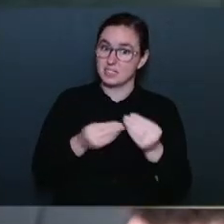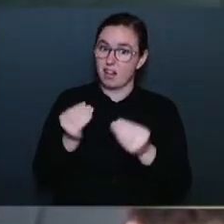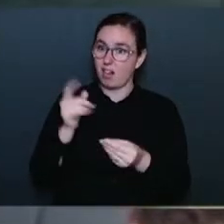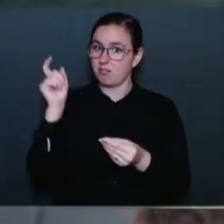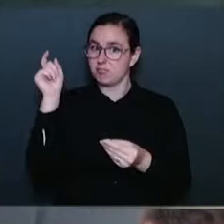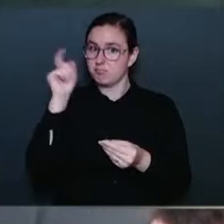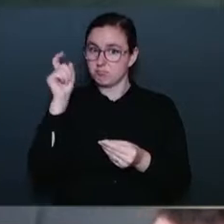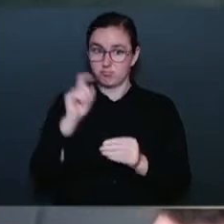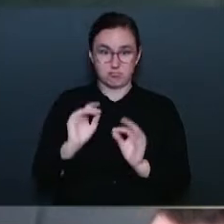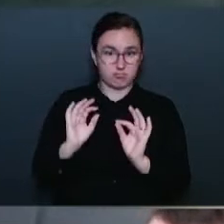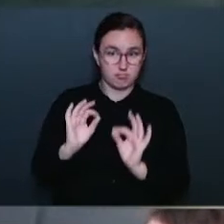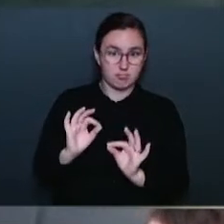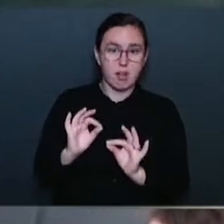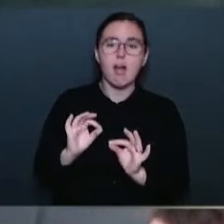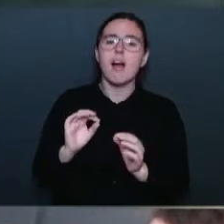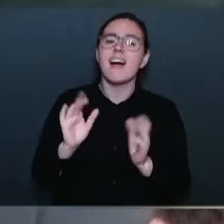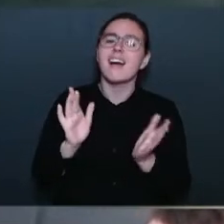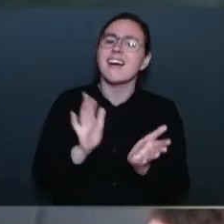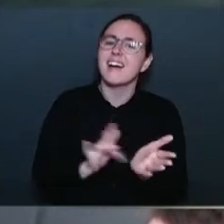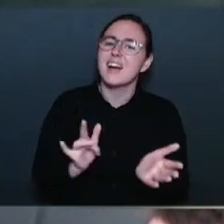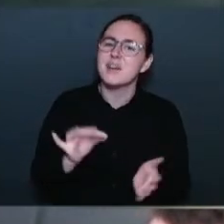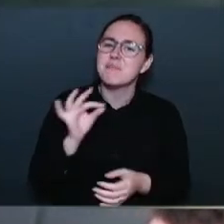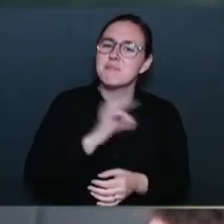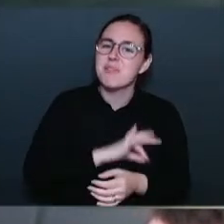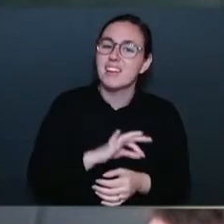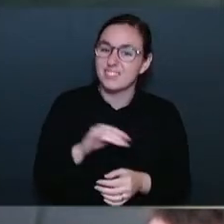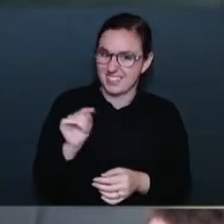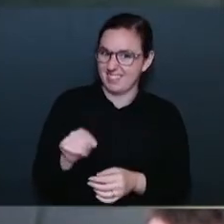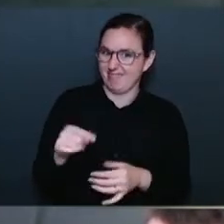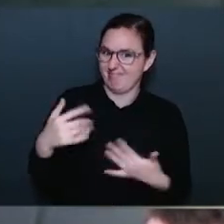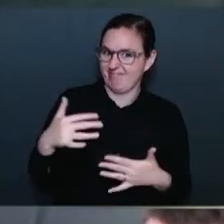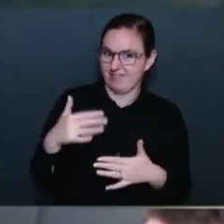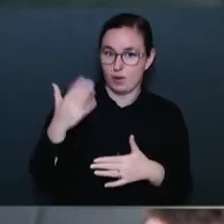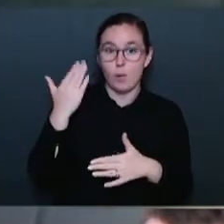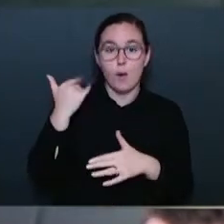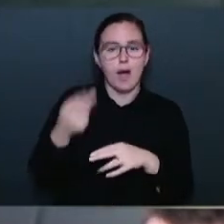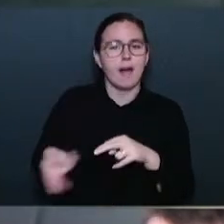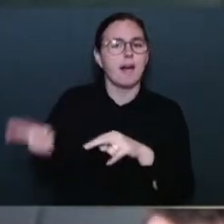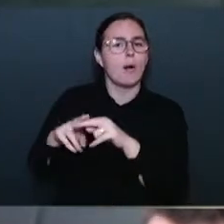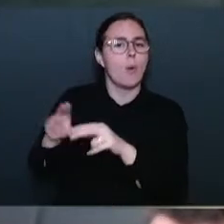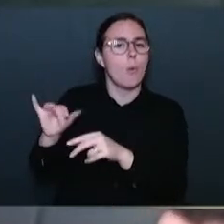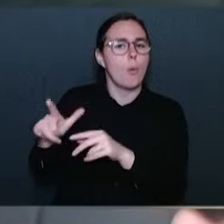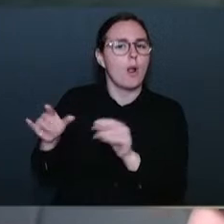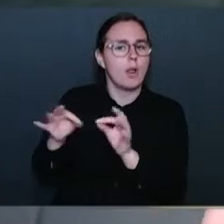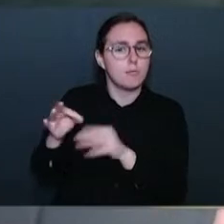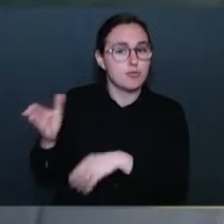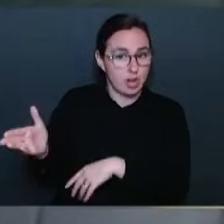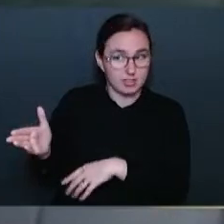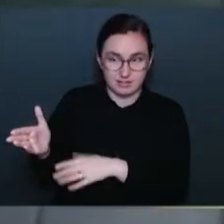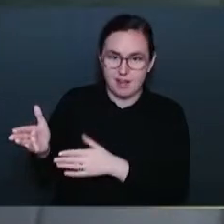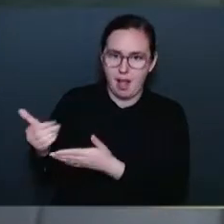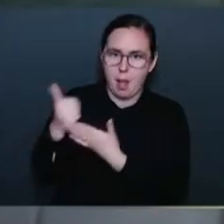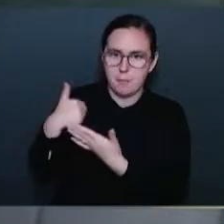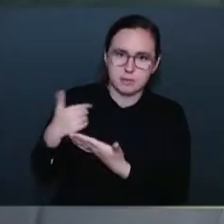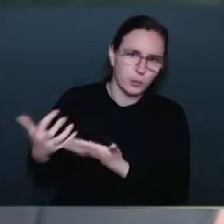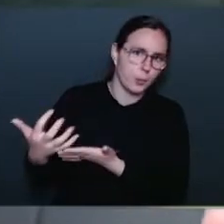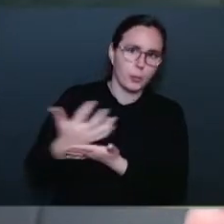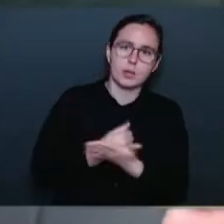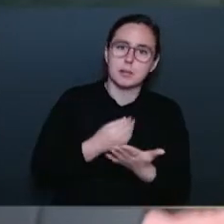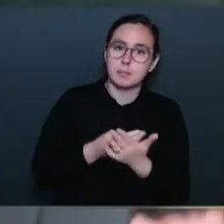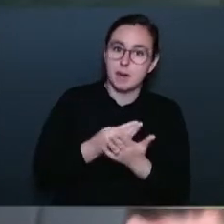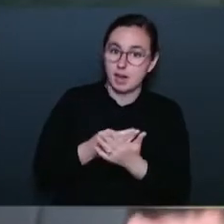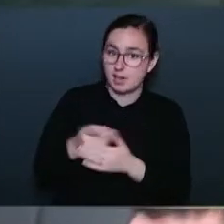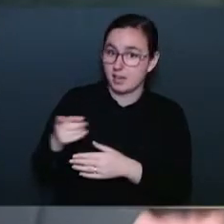attended that the largest service in the provinces of History the government has been able to use the service to make the largest that